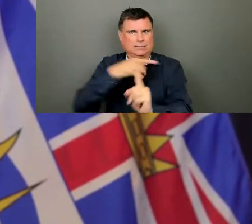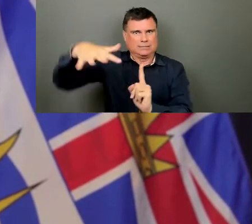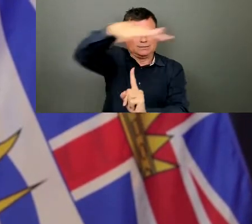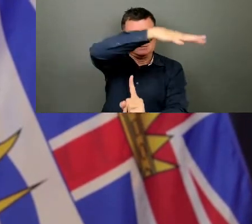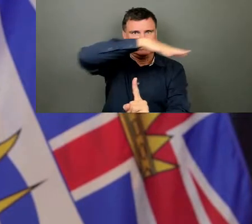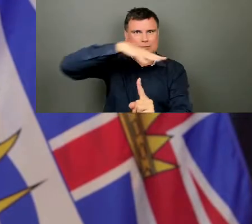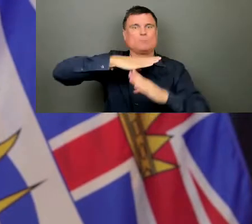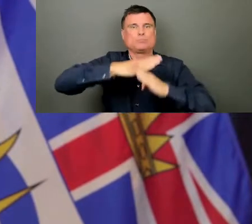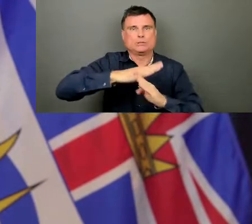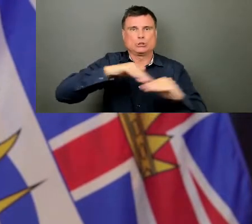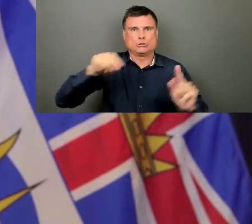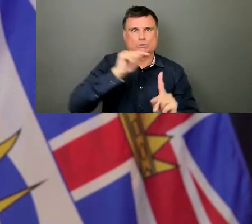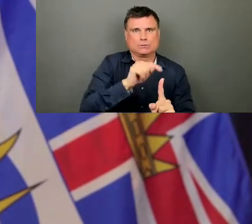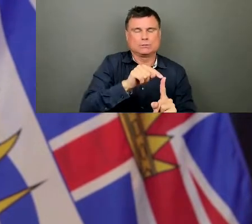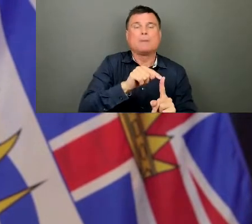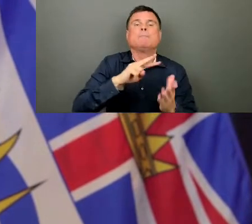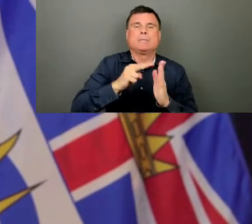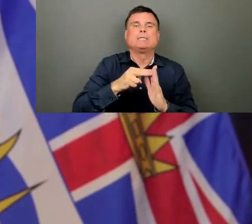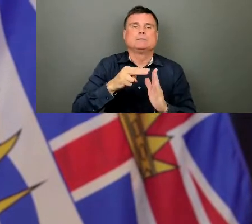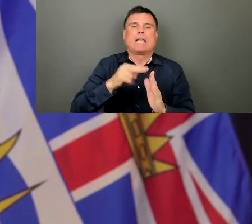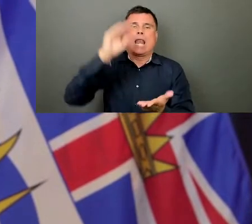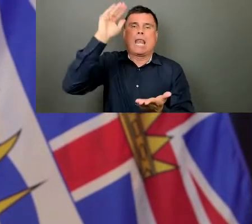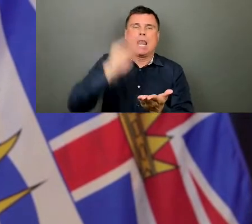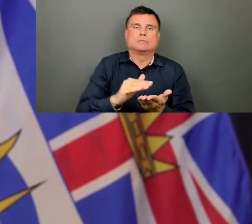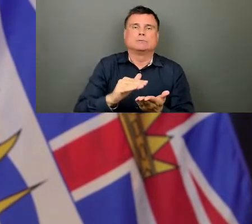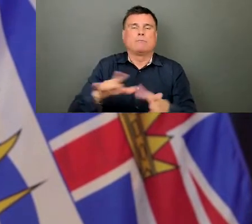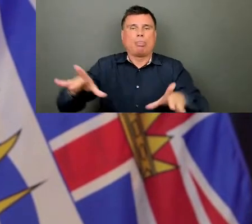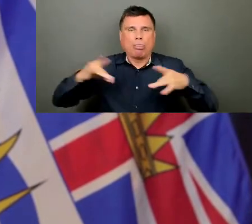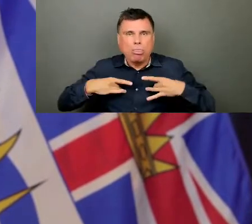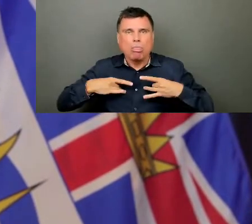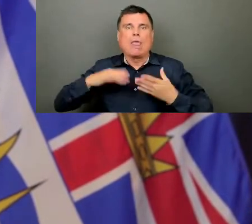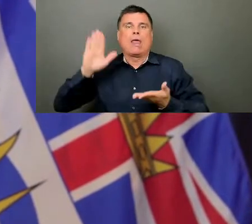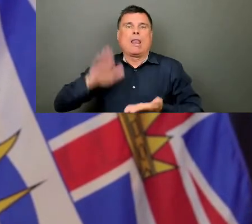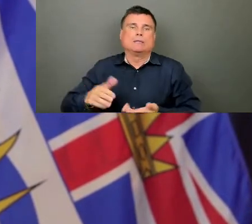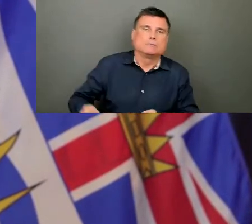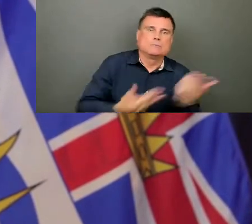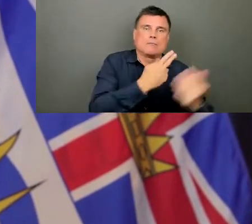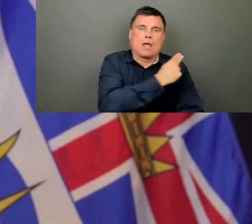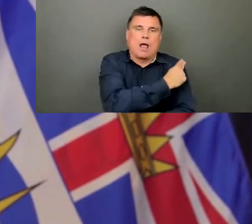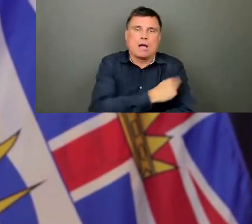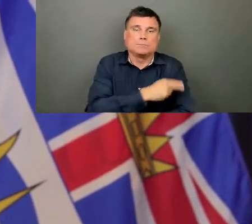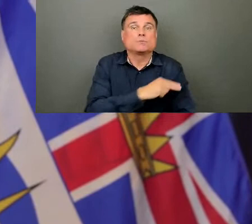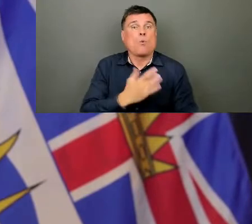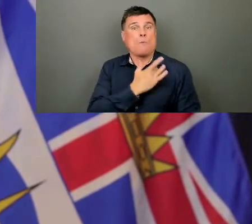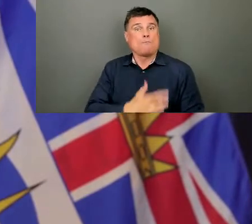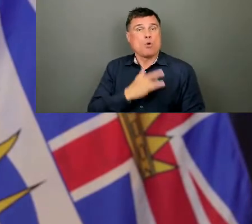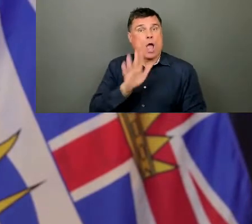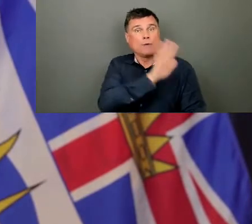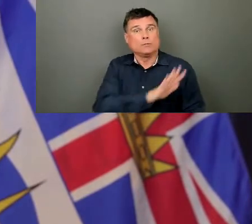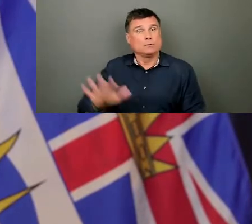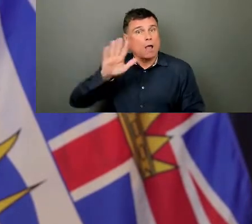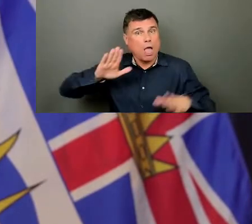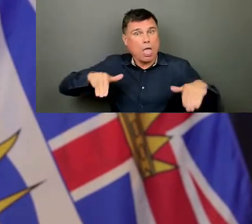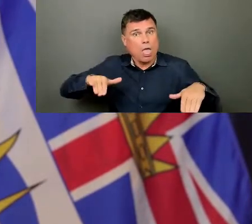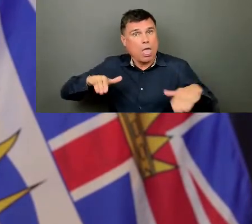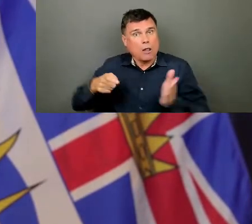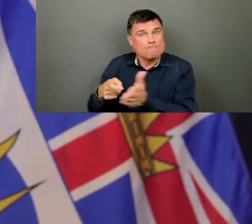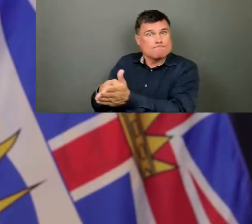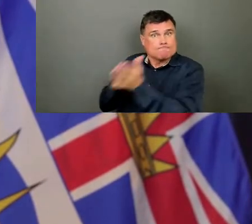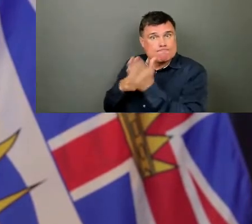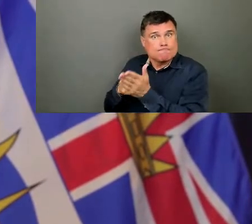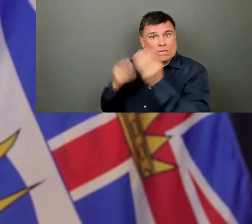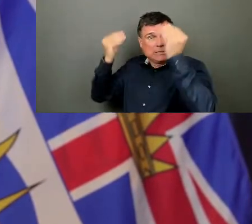settings for teachers and staff and students 12 and over? Yeah, so these are